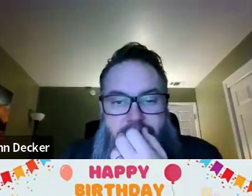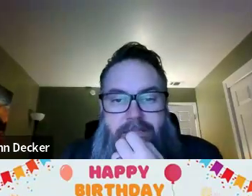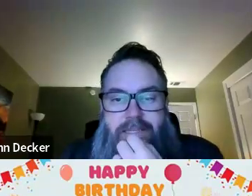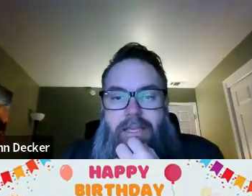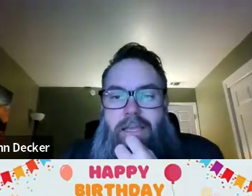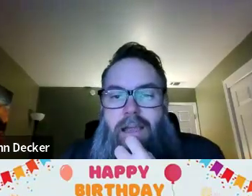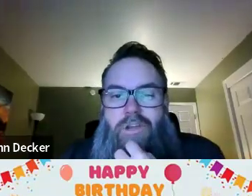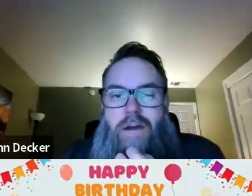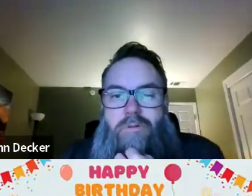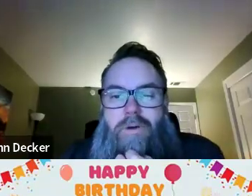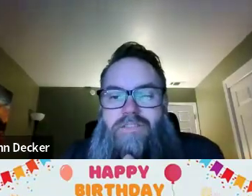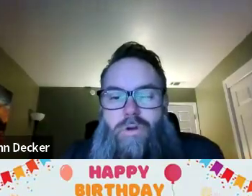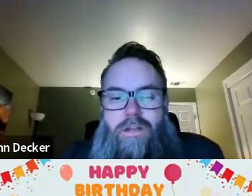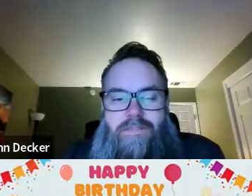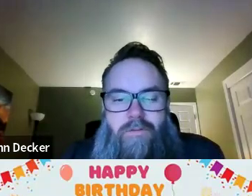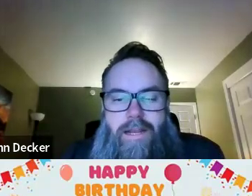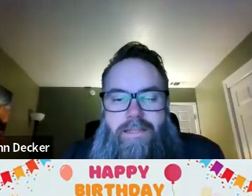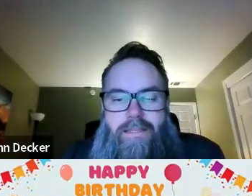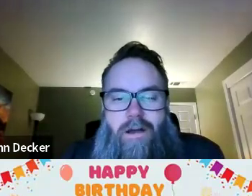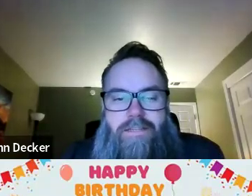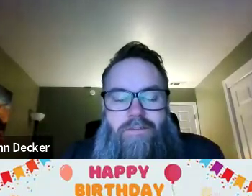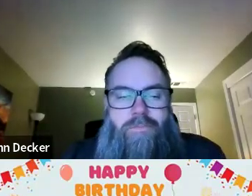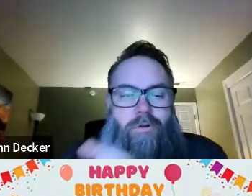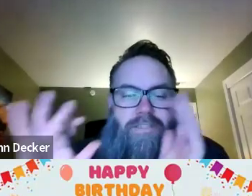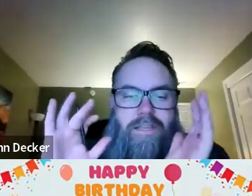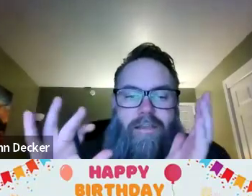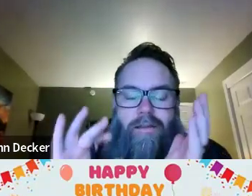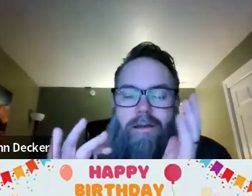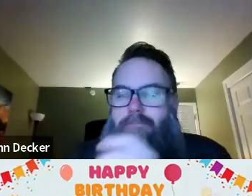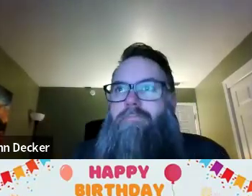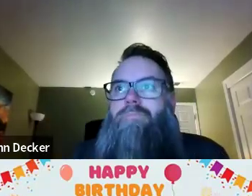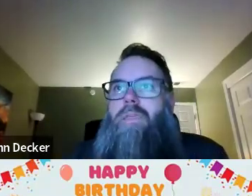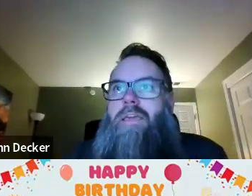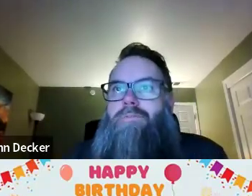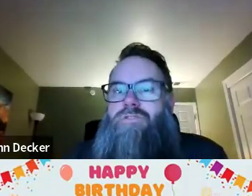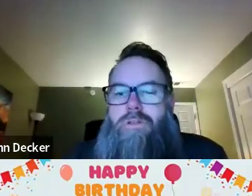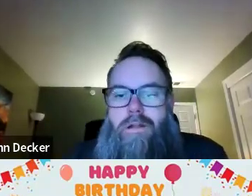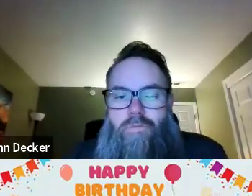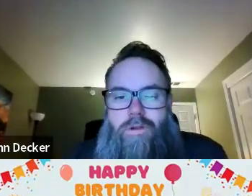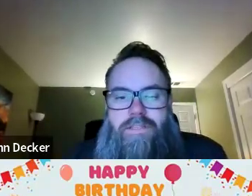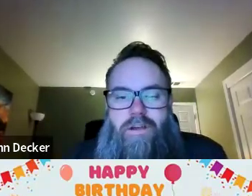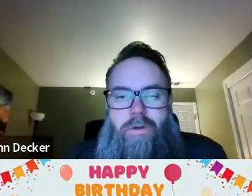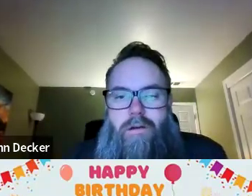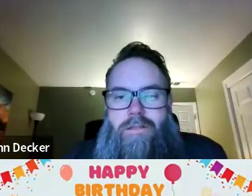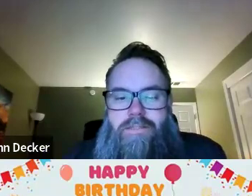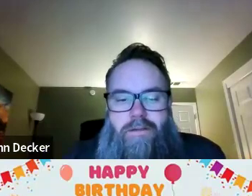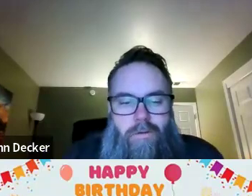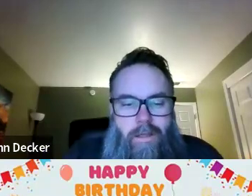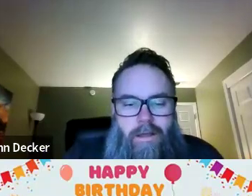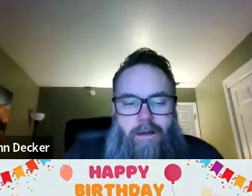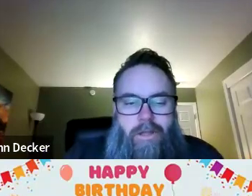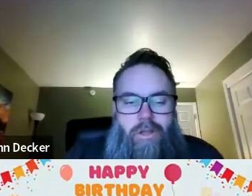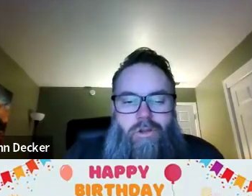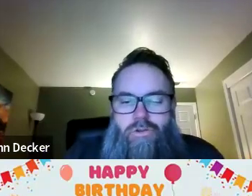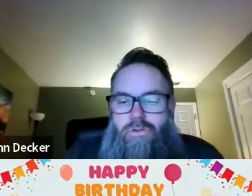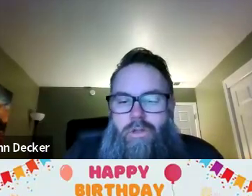development activities. Every couple of months, Rhonda's been writing these awesome reports that capture a lot of the work that's going on.